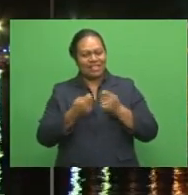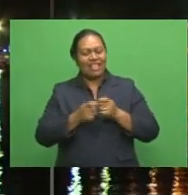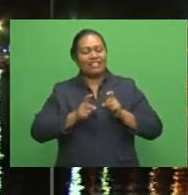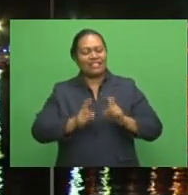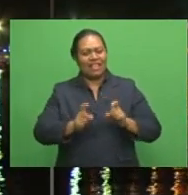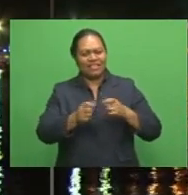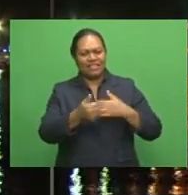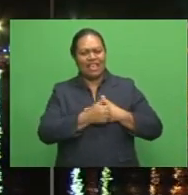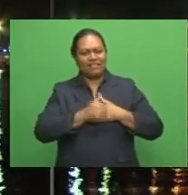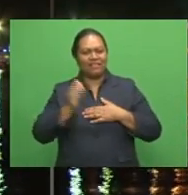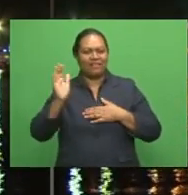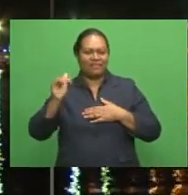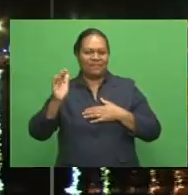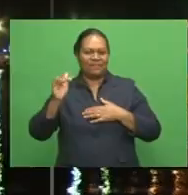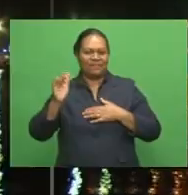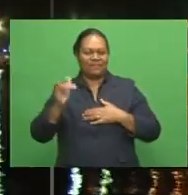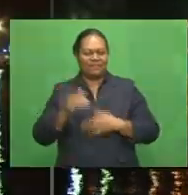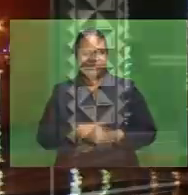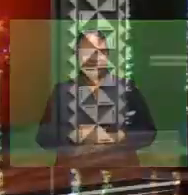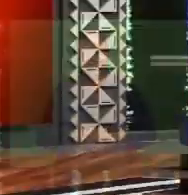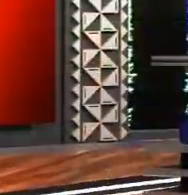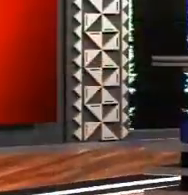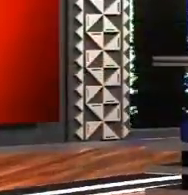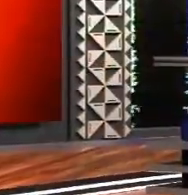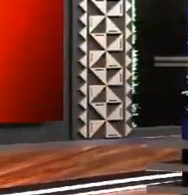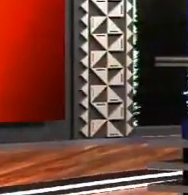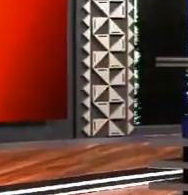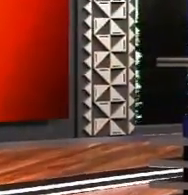safe. Bye for now.